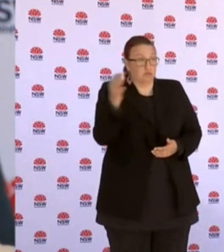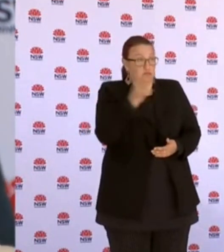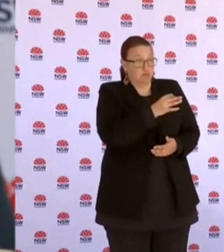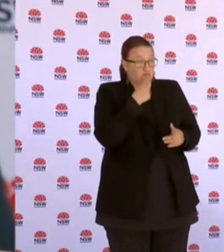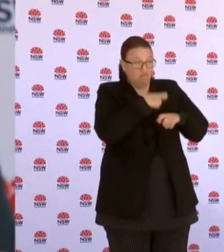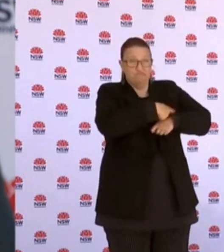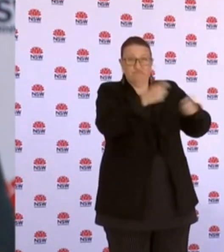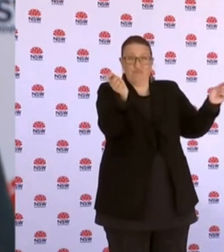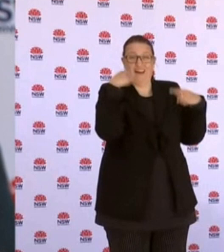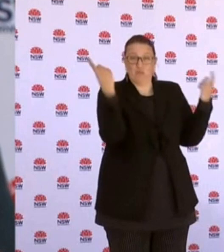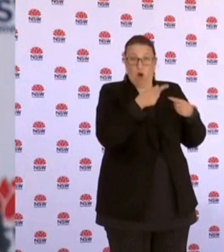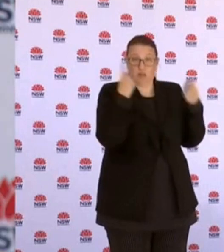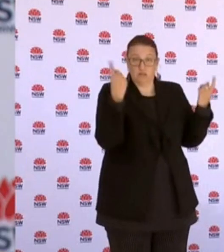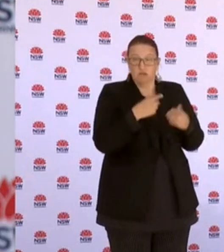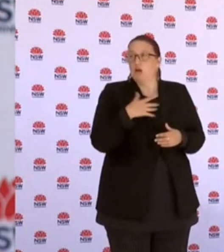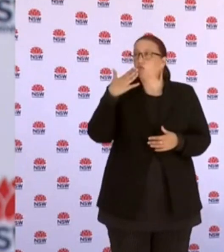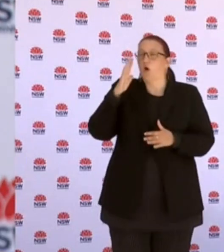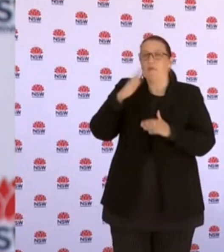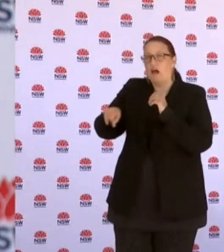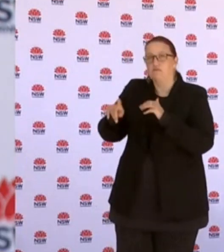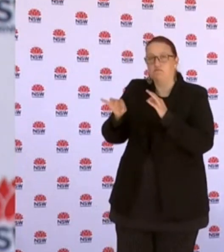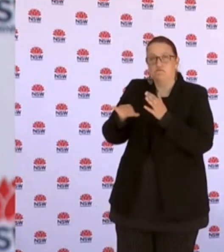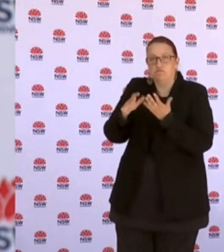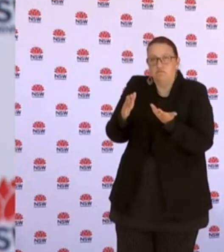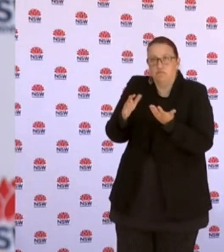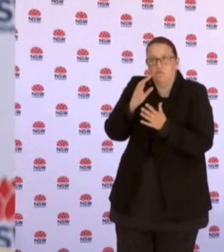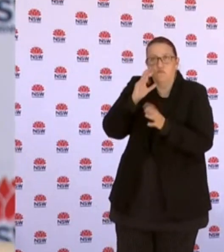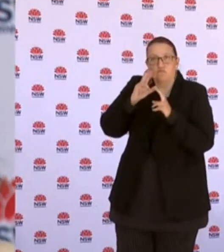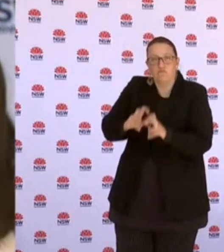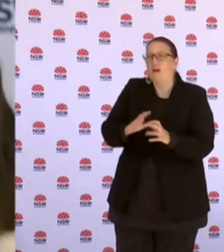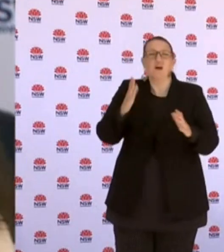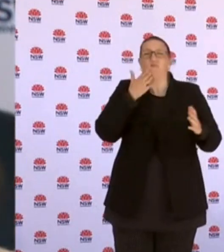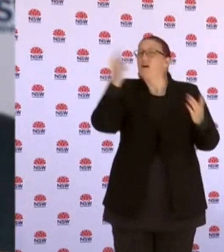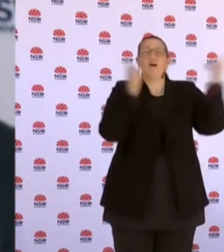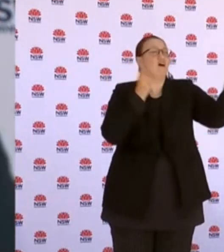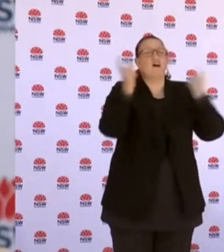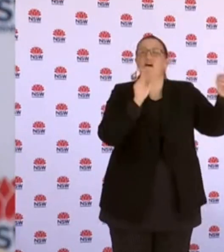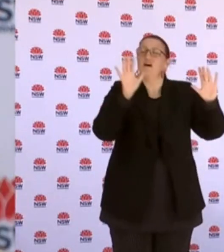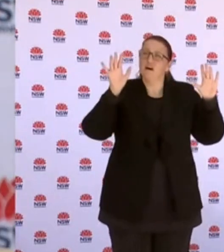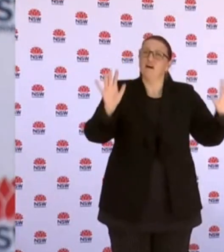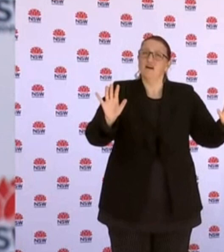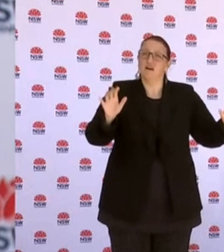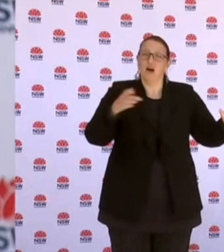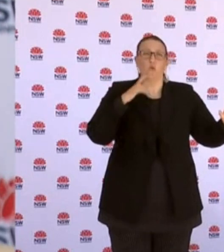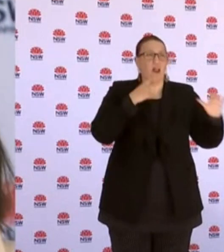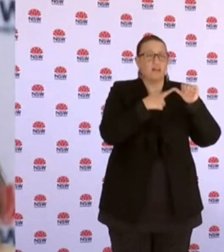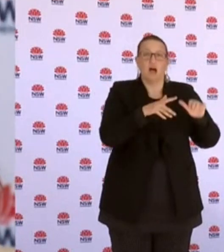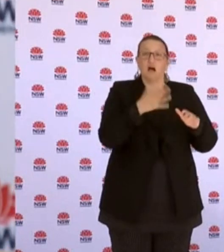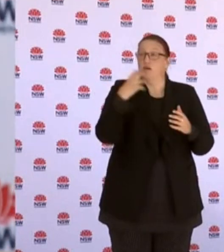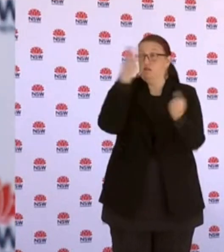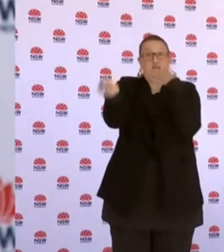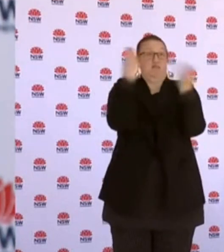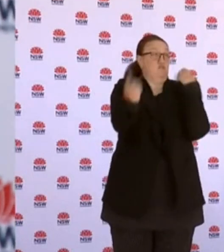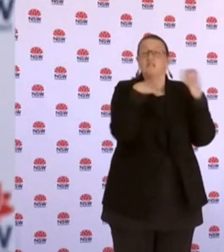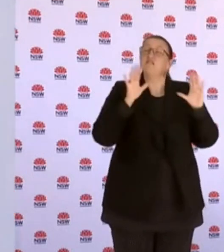about that. I'll have to check. Well, do you think that is appropriate? Sorry, one question at a time. I'll get to all of them. It's not really nice being shouted at,